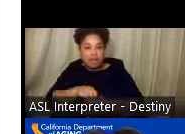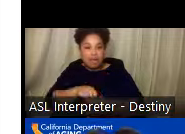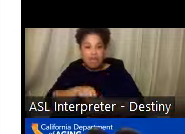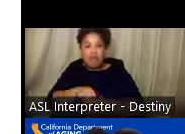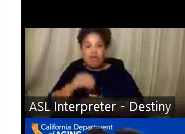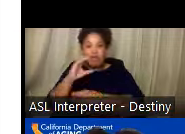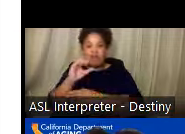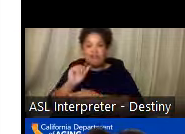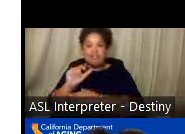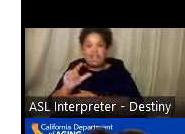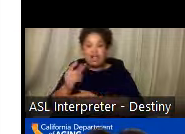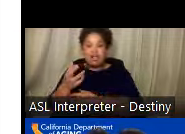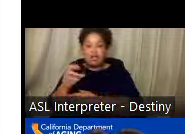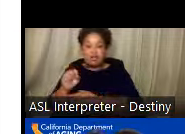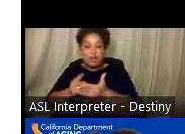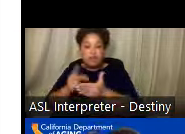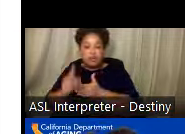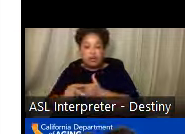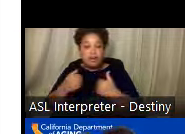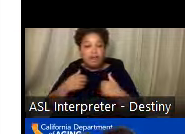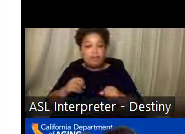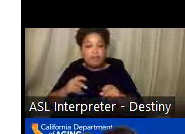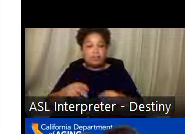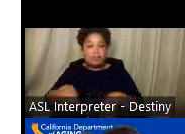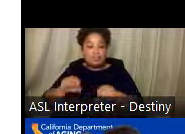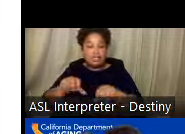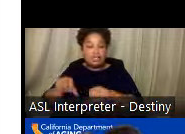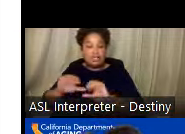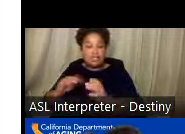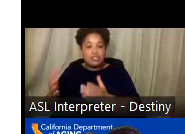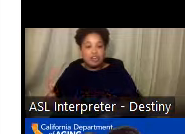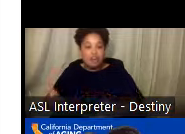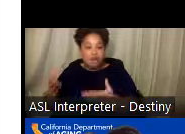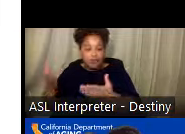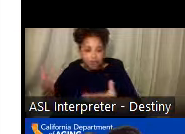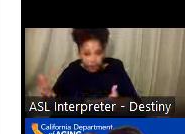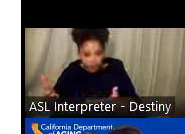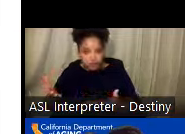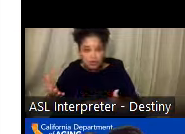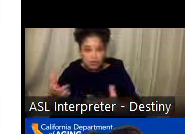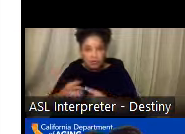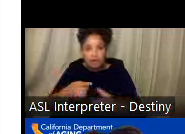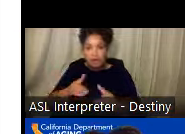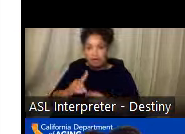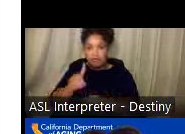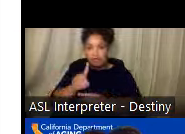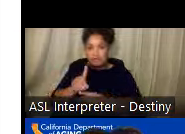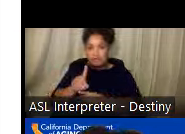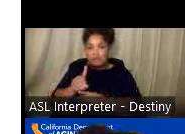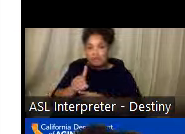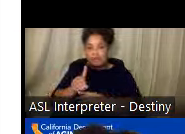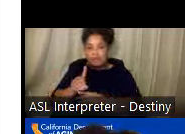program also have the opportunity to take the courses that are being offered by the Department of Social